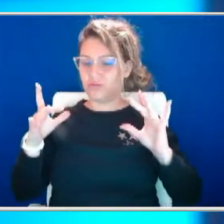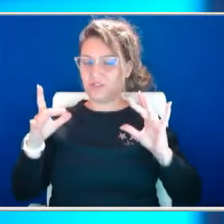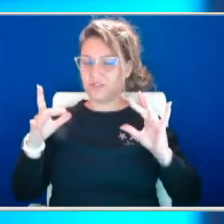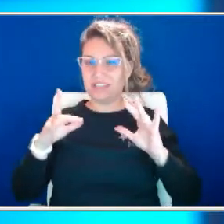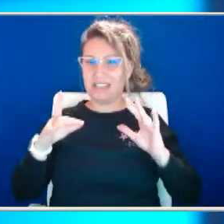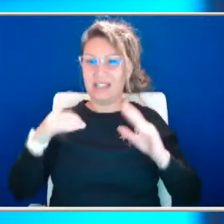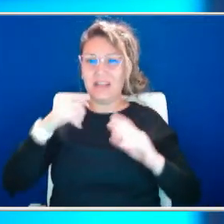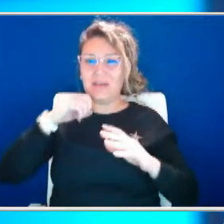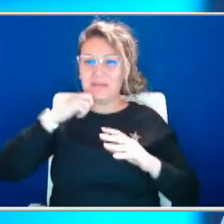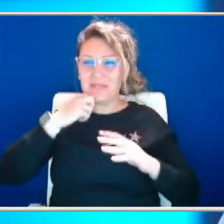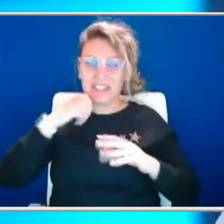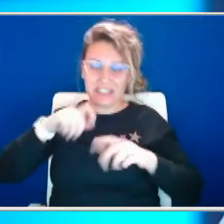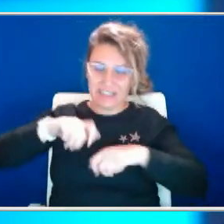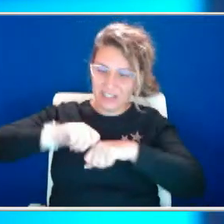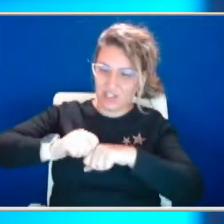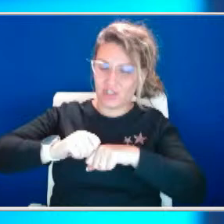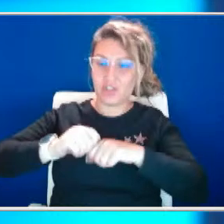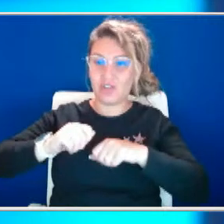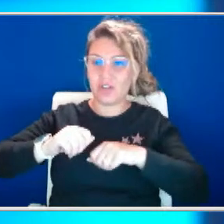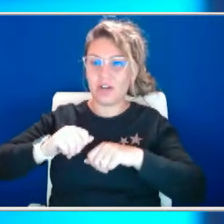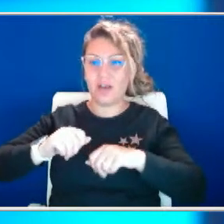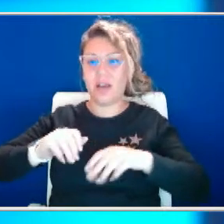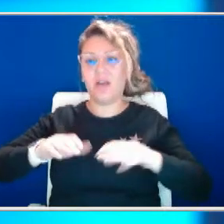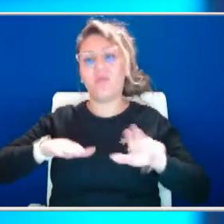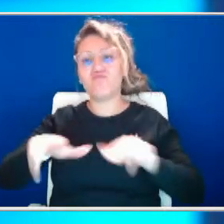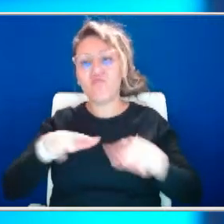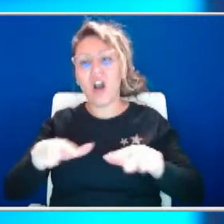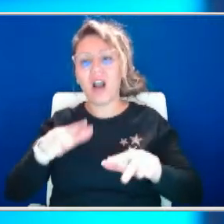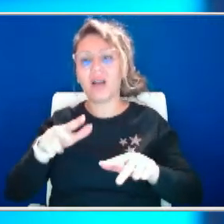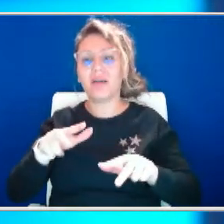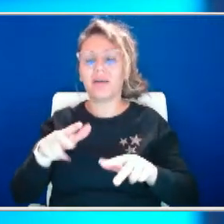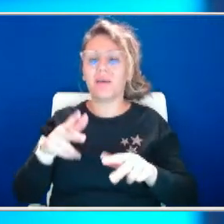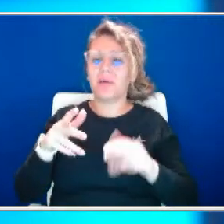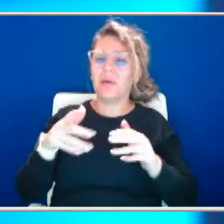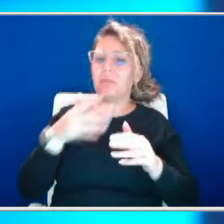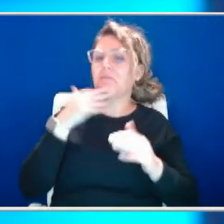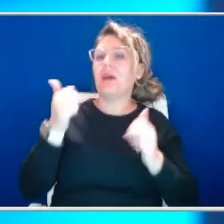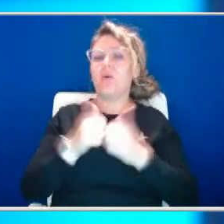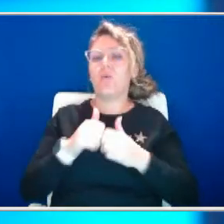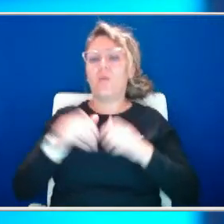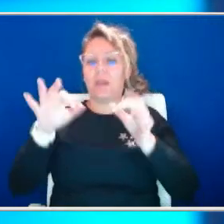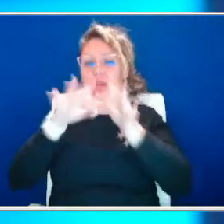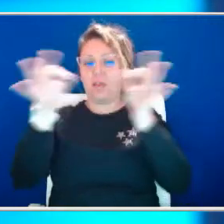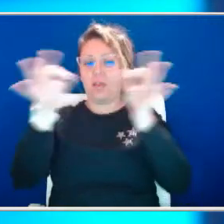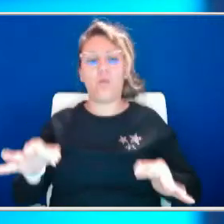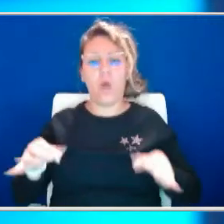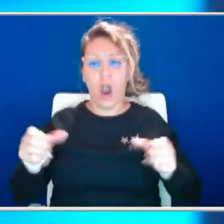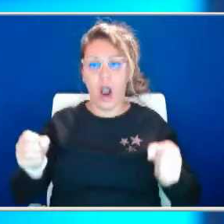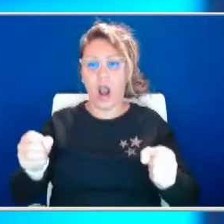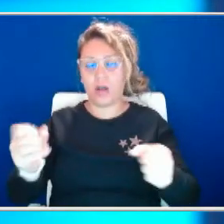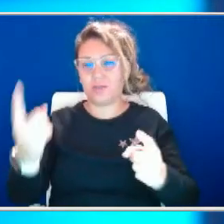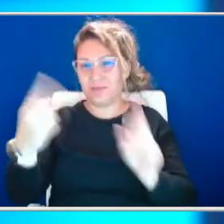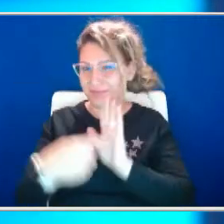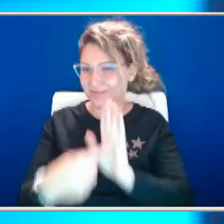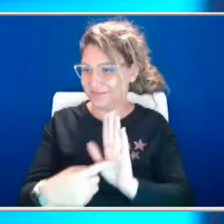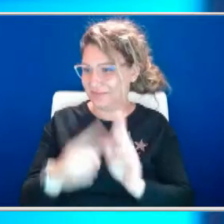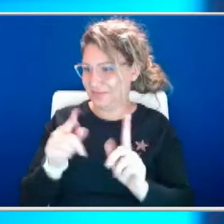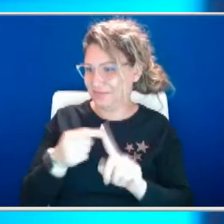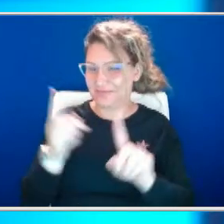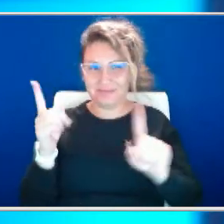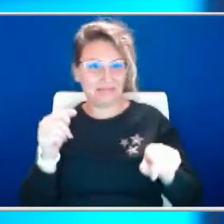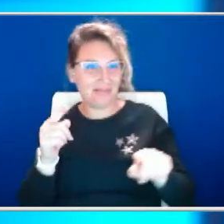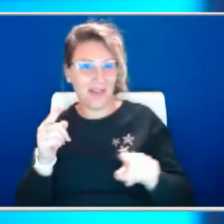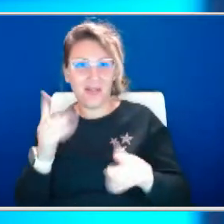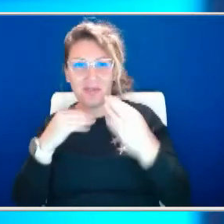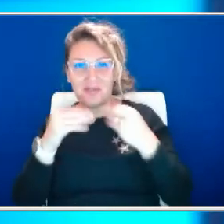so people can usually walk. Same way why people can walk better with a walker. Right. So that's one kind of sign. So if people say, hey, when I go to the grocery store,